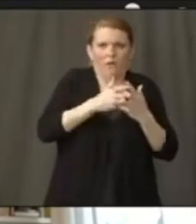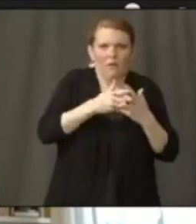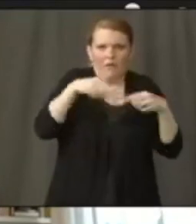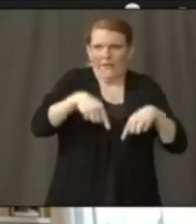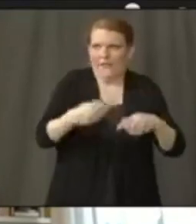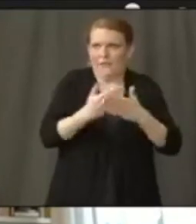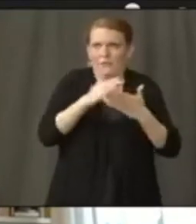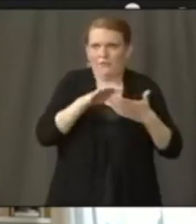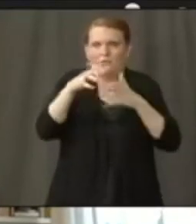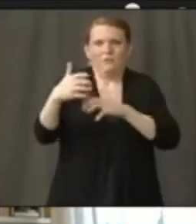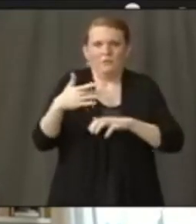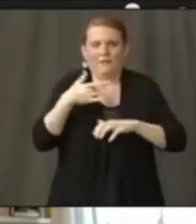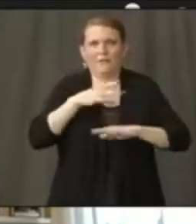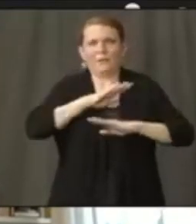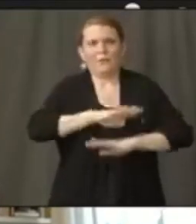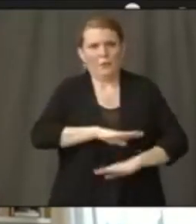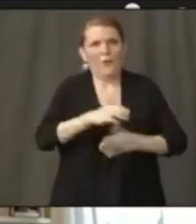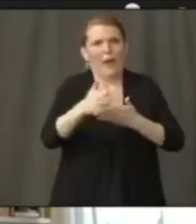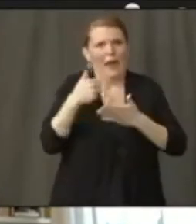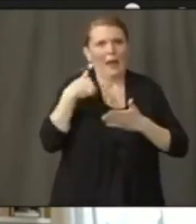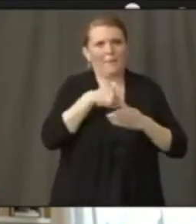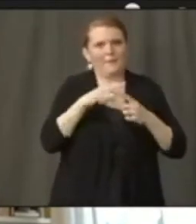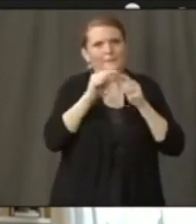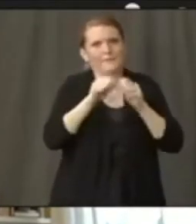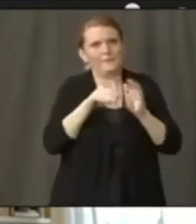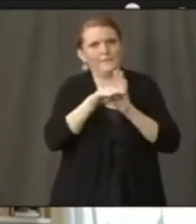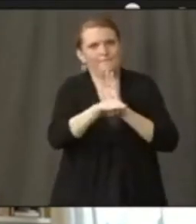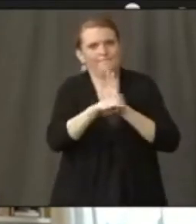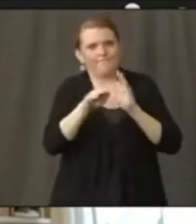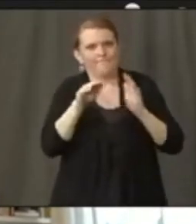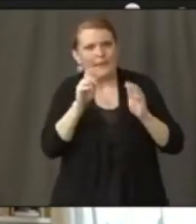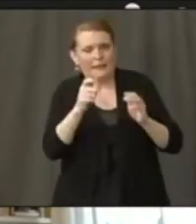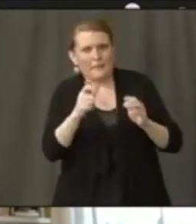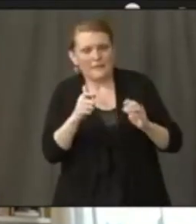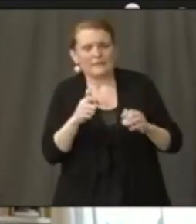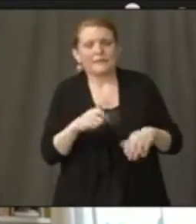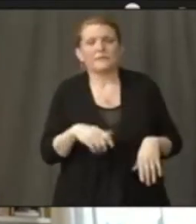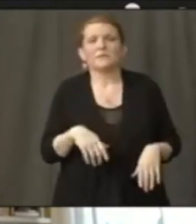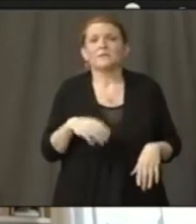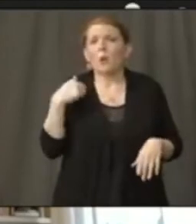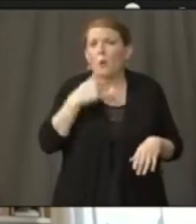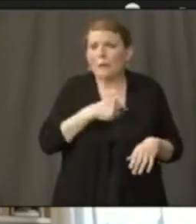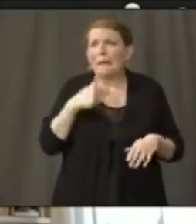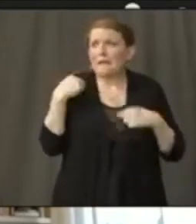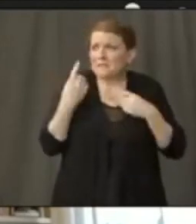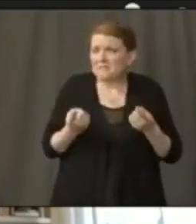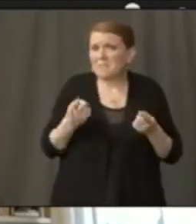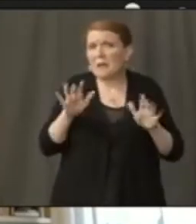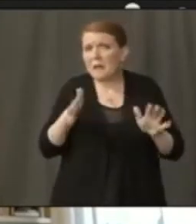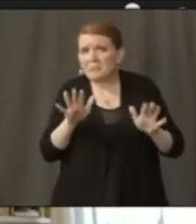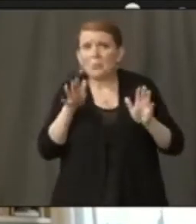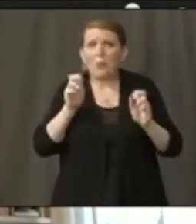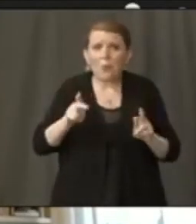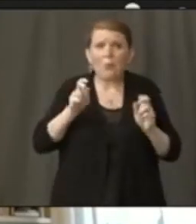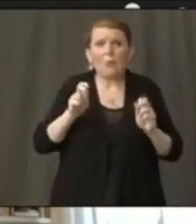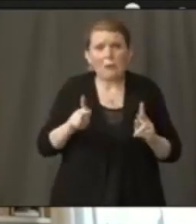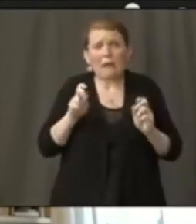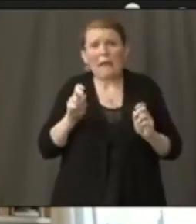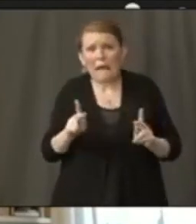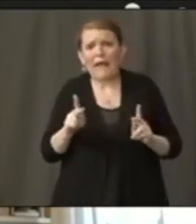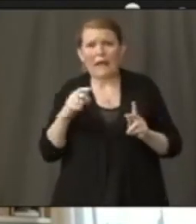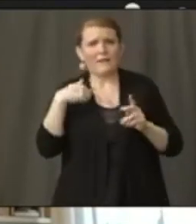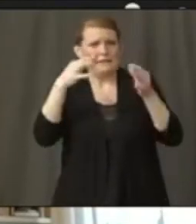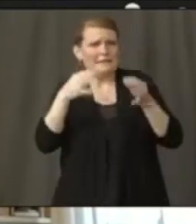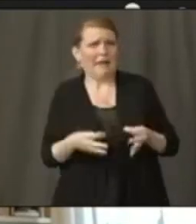We've done fairly well. Our revenues are down. At the beginning, they were down by 50%. They're down a little less at